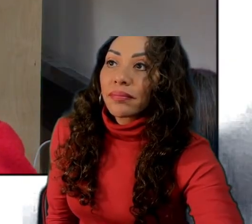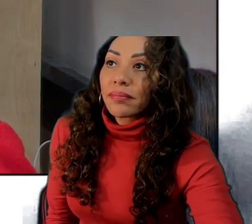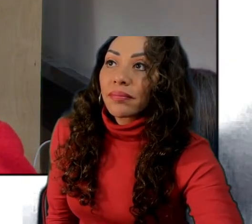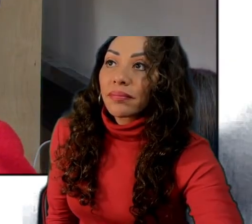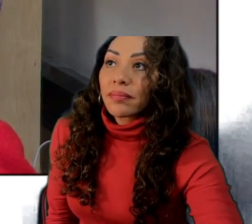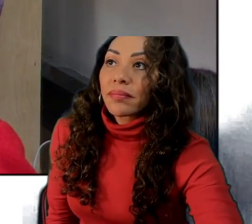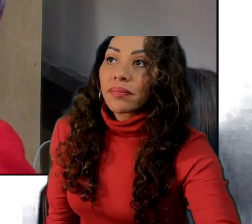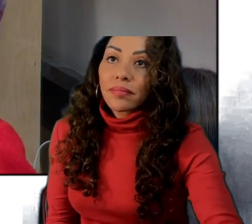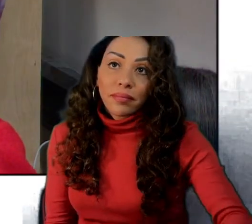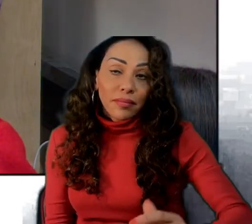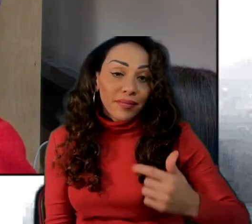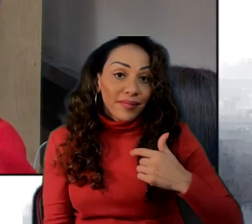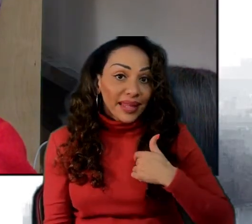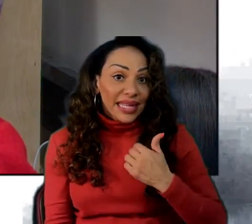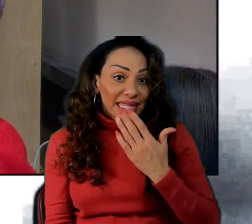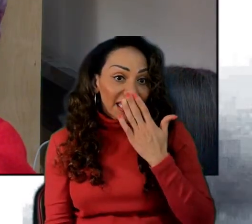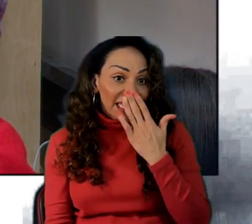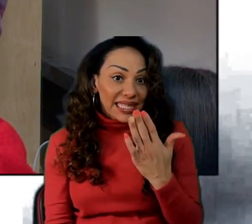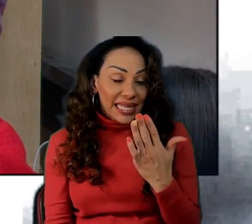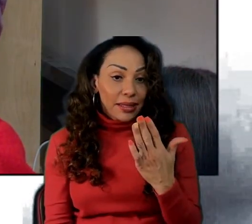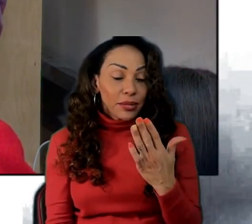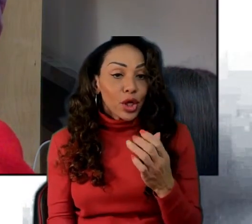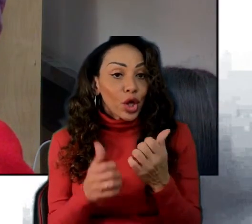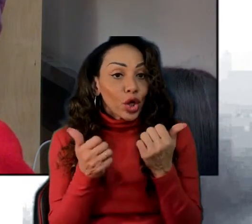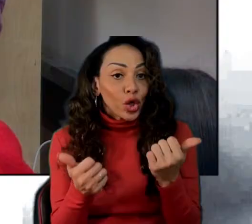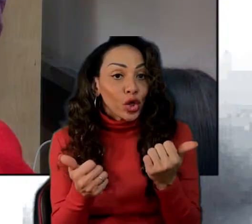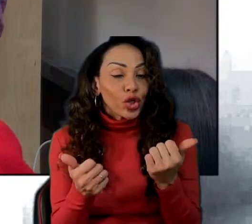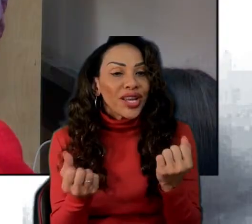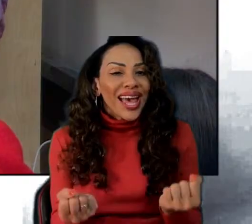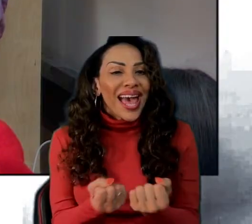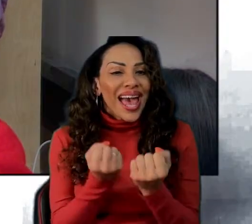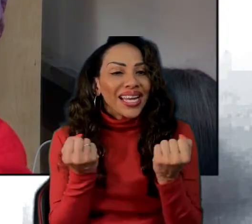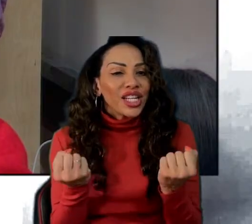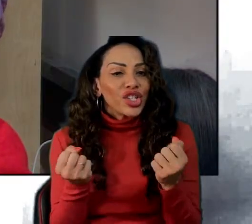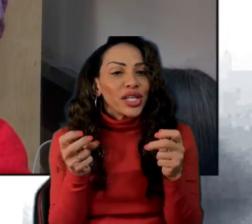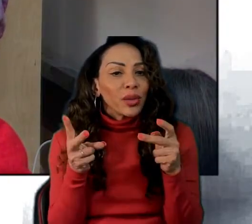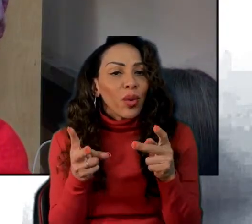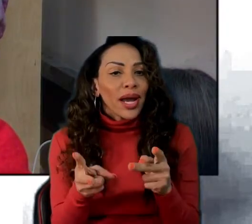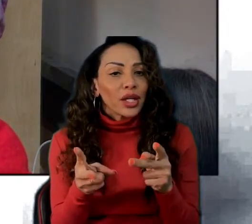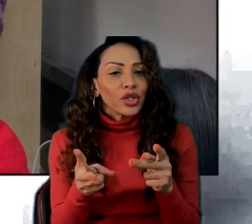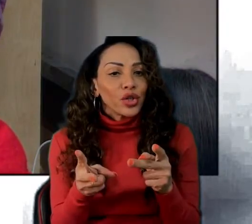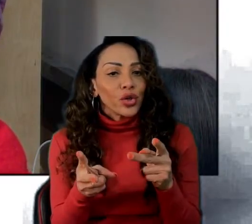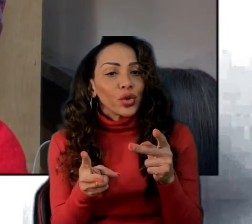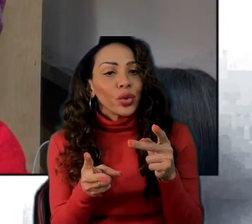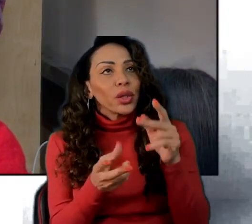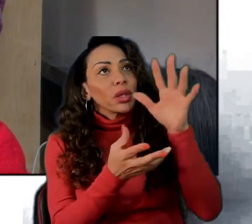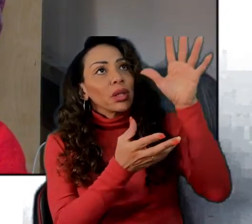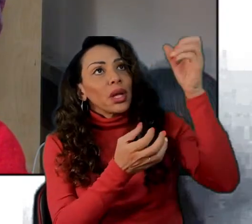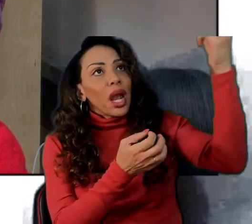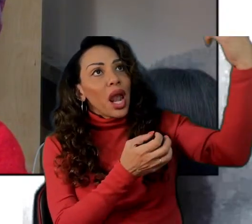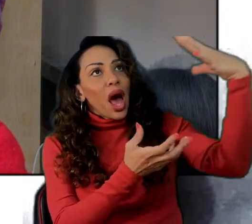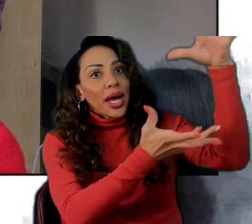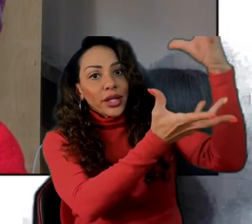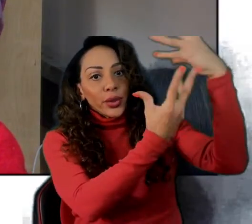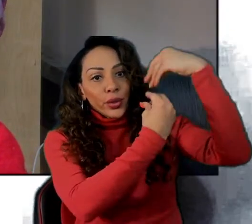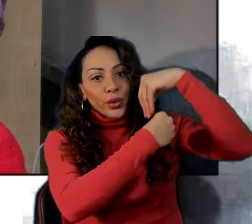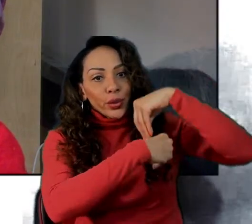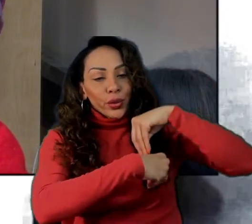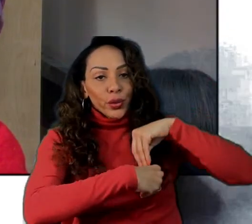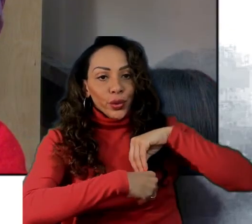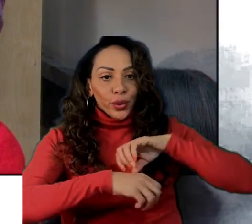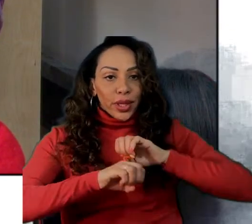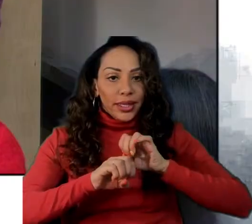to produce light. So it seems to be why it's appeared. And then in terms of like how